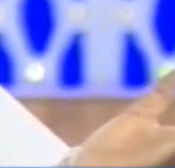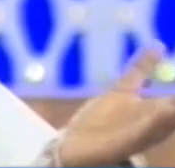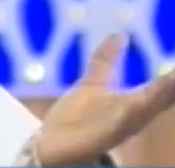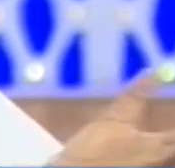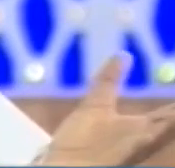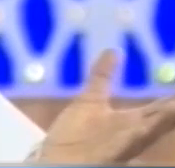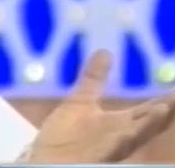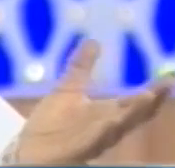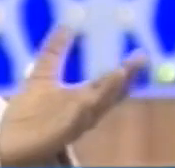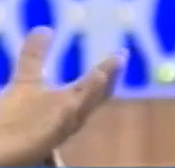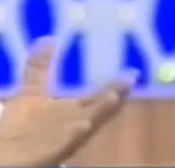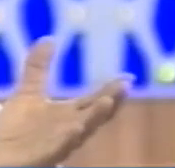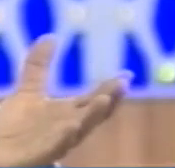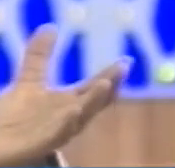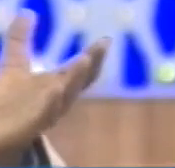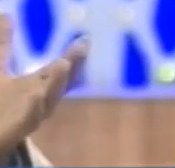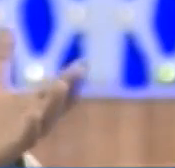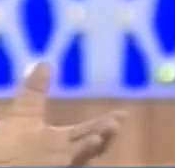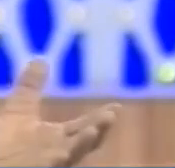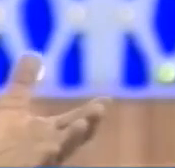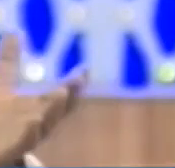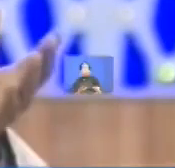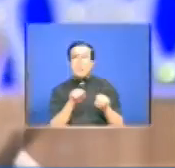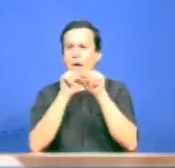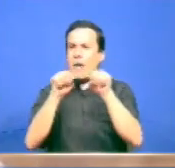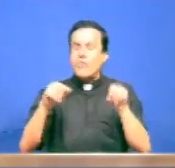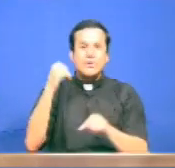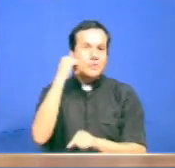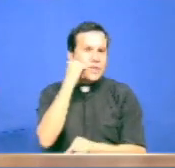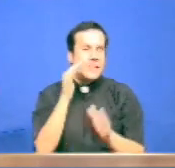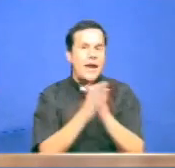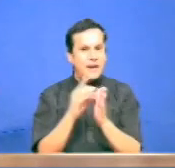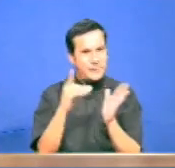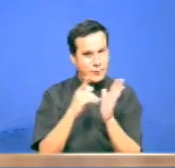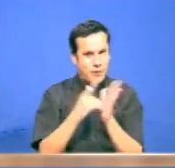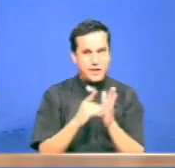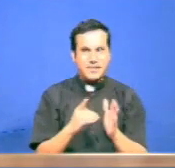bless our world, and more so those who are sick and the doctors.